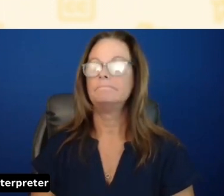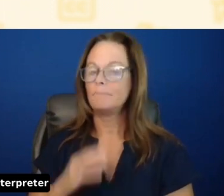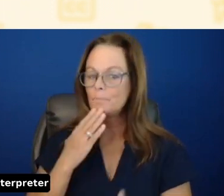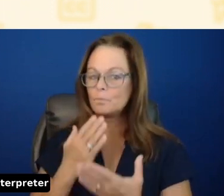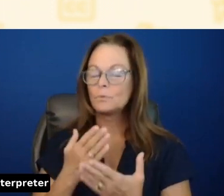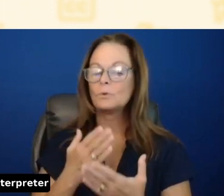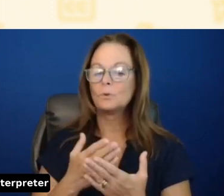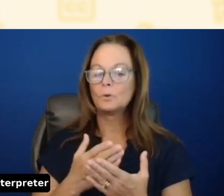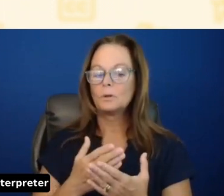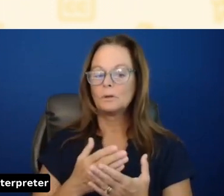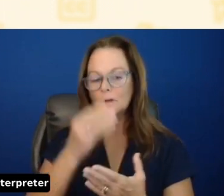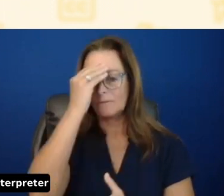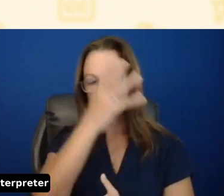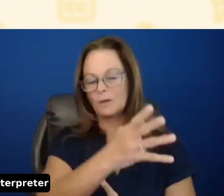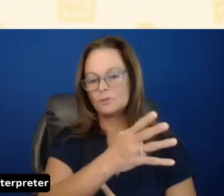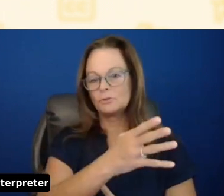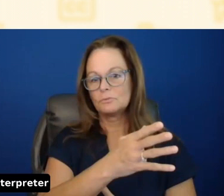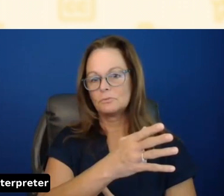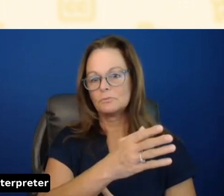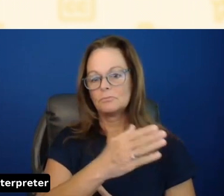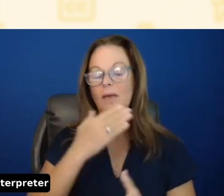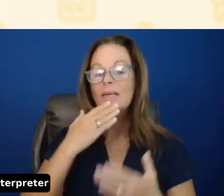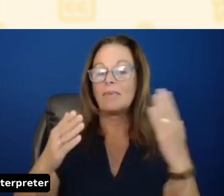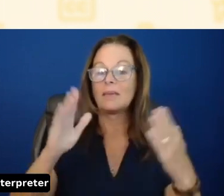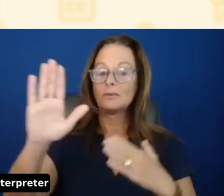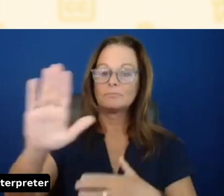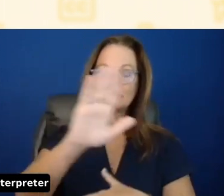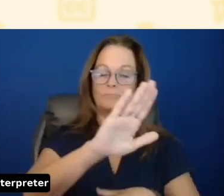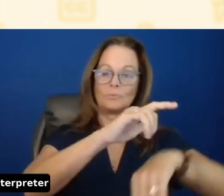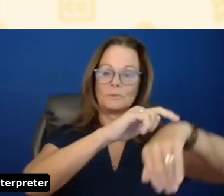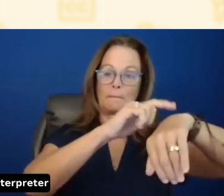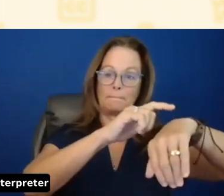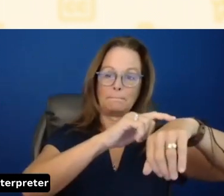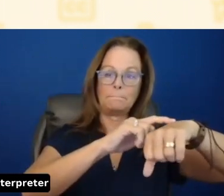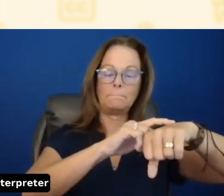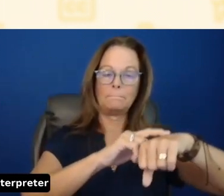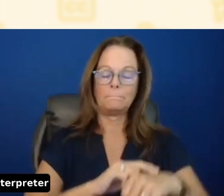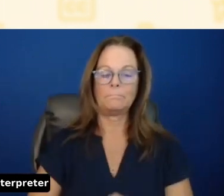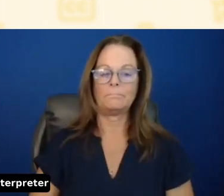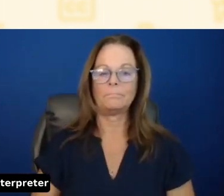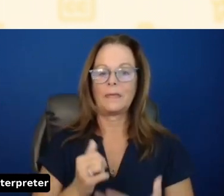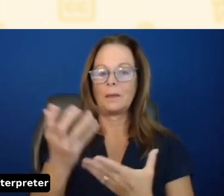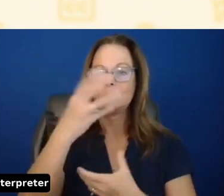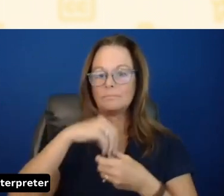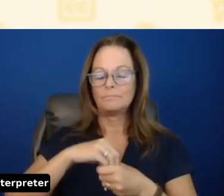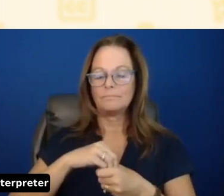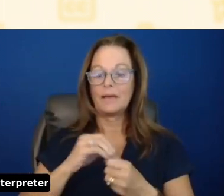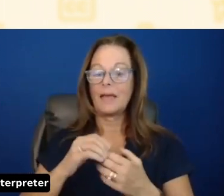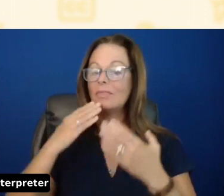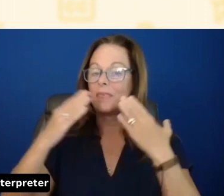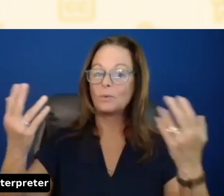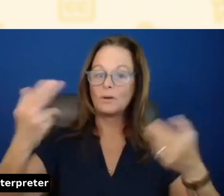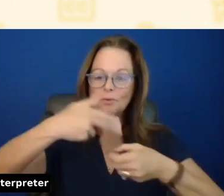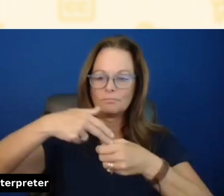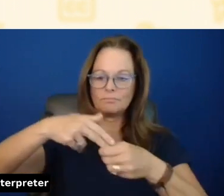Gerson, and thank you for your time and giving us a lot of inputs. And thank you all for